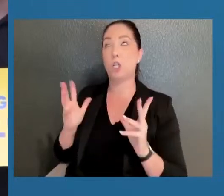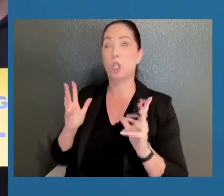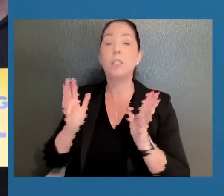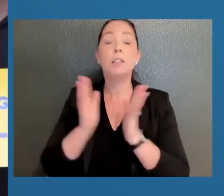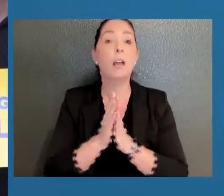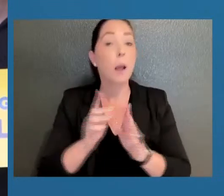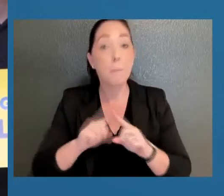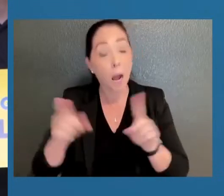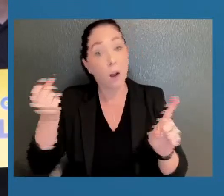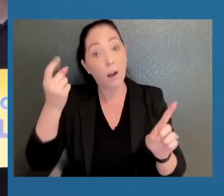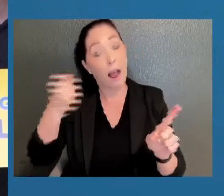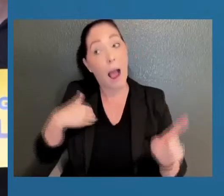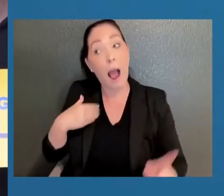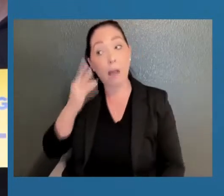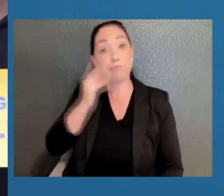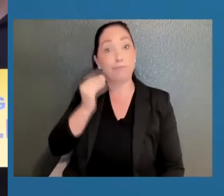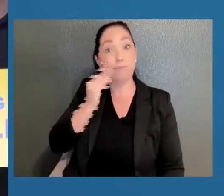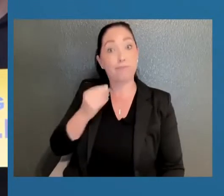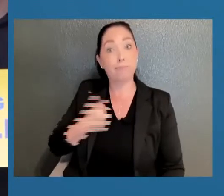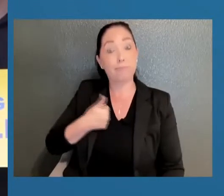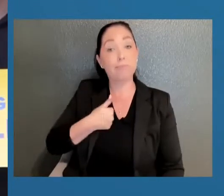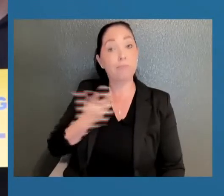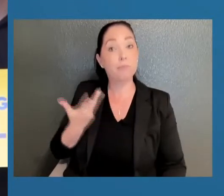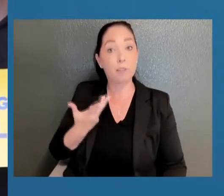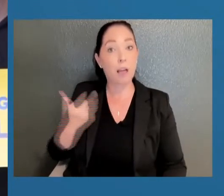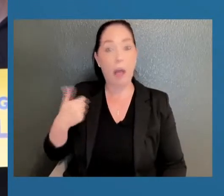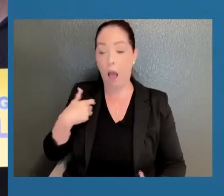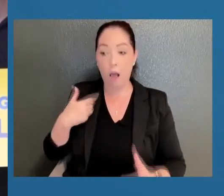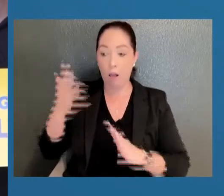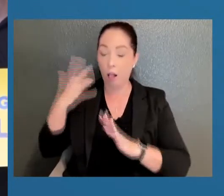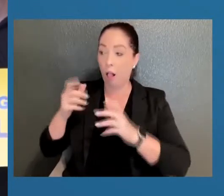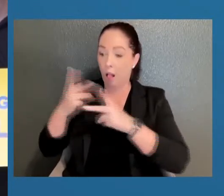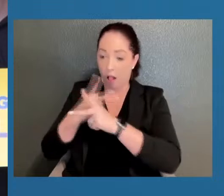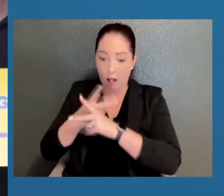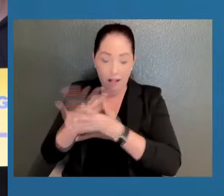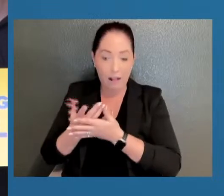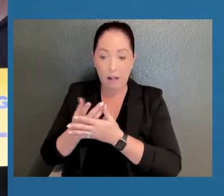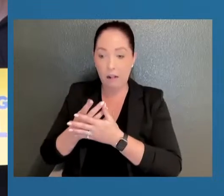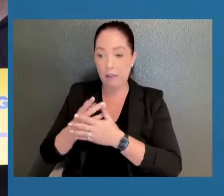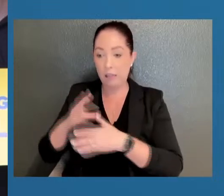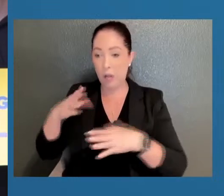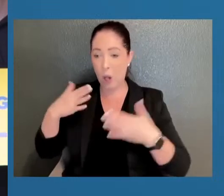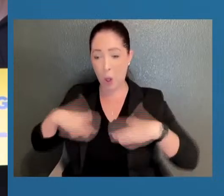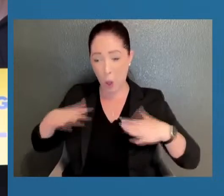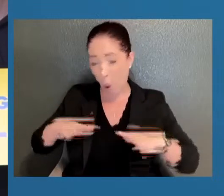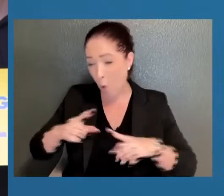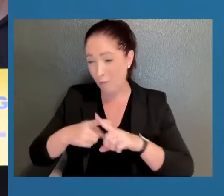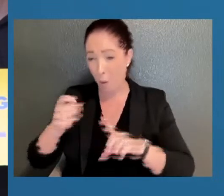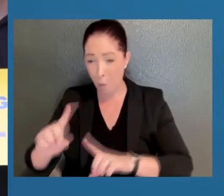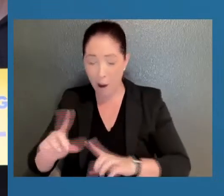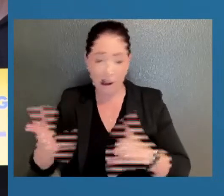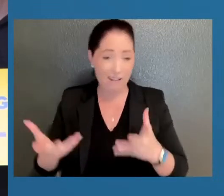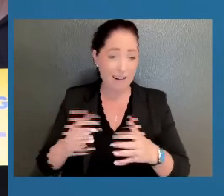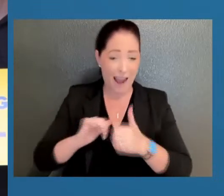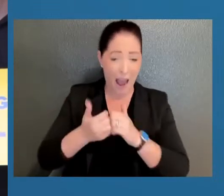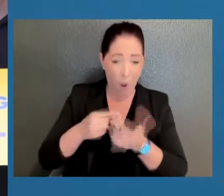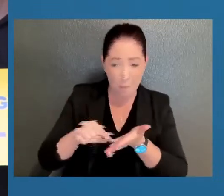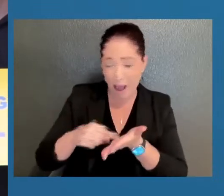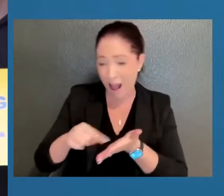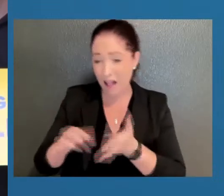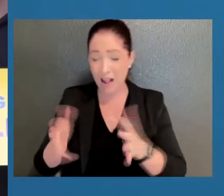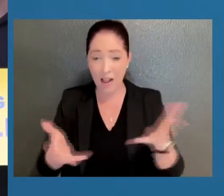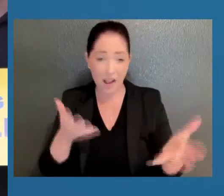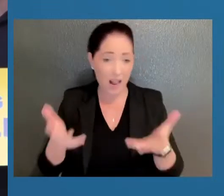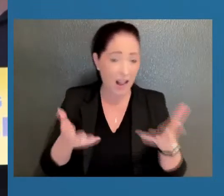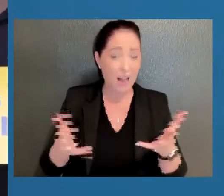like. You know, we should try and figure it out. Where are we going to get our clothes from for the kids? How are we going to manage this? You know, they outgrew